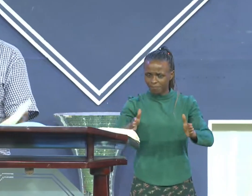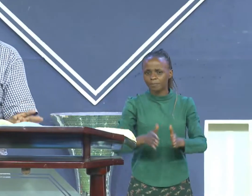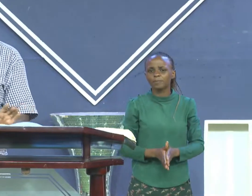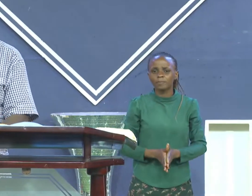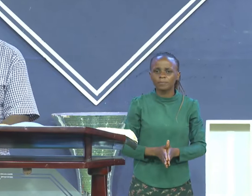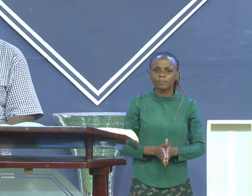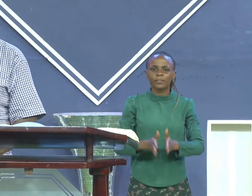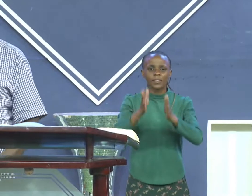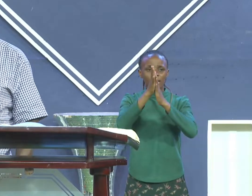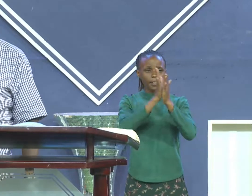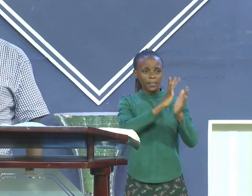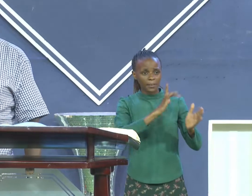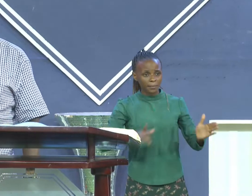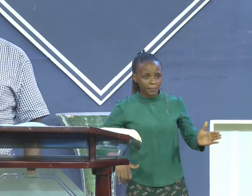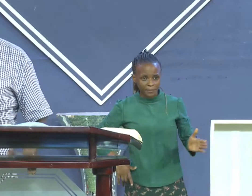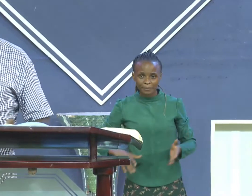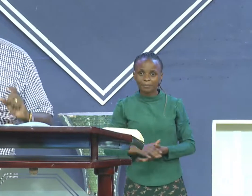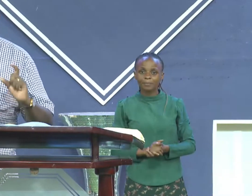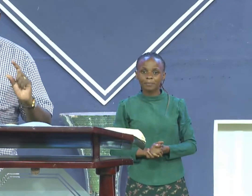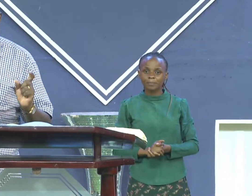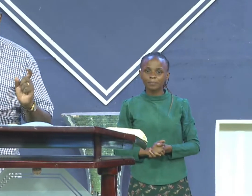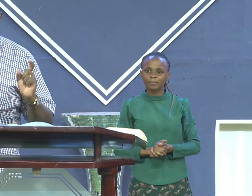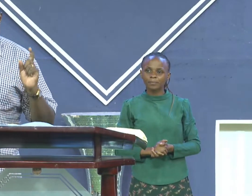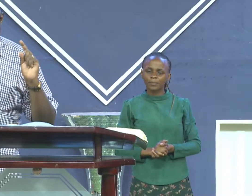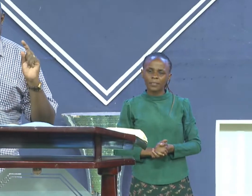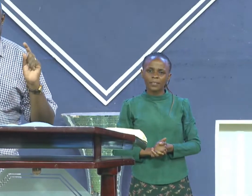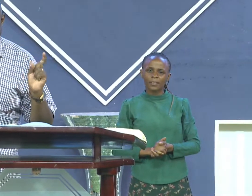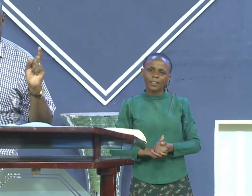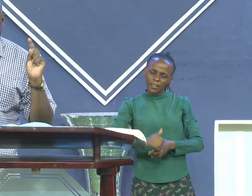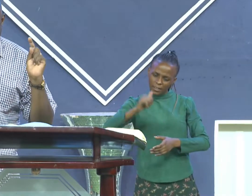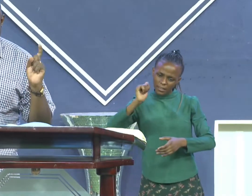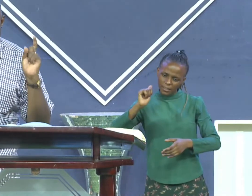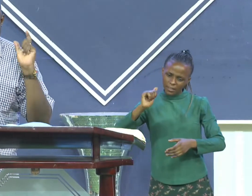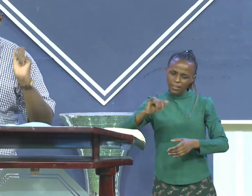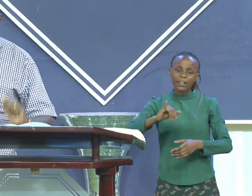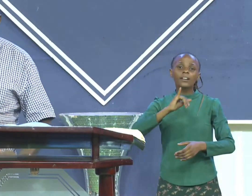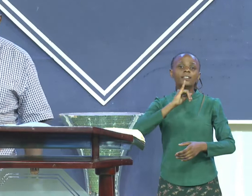Praise the Lord. I'm still putting a foundation. I think that is in